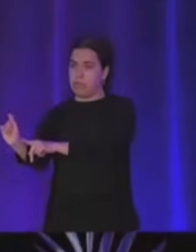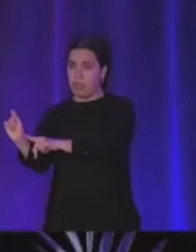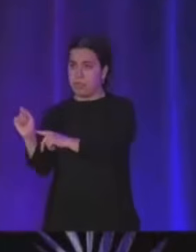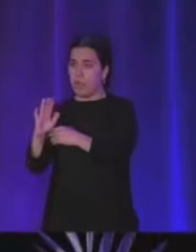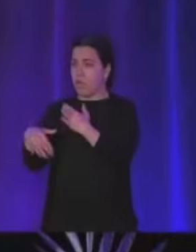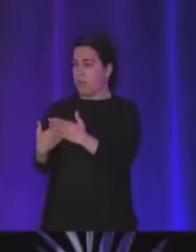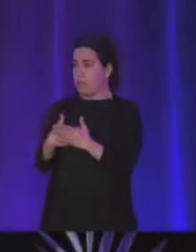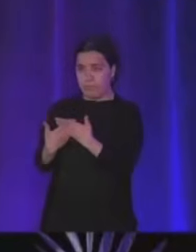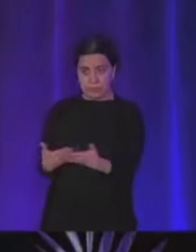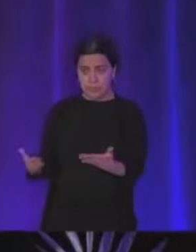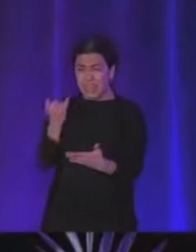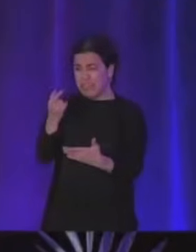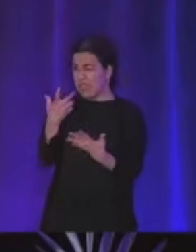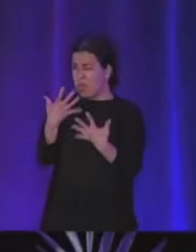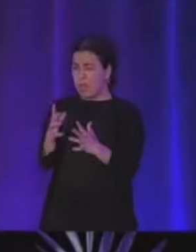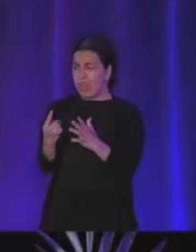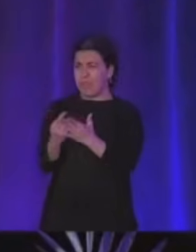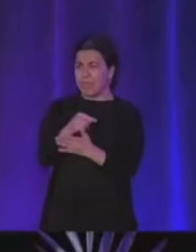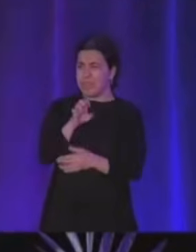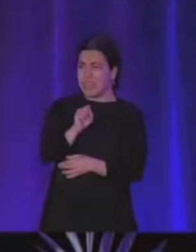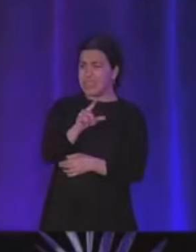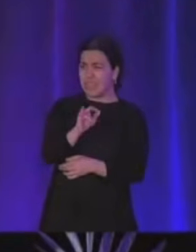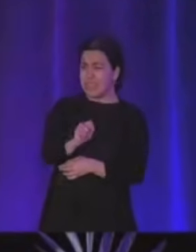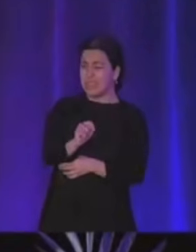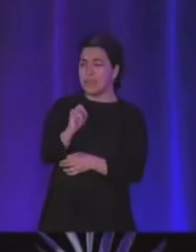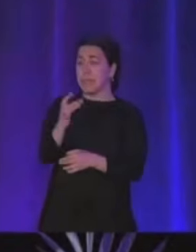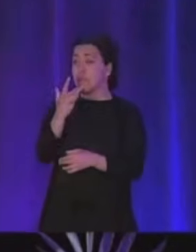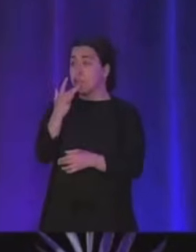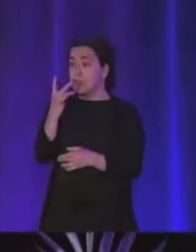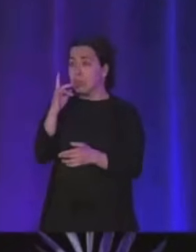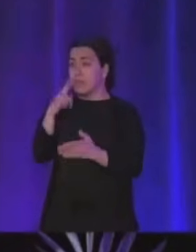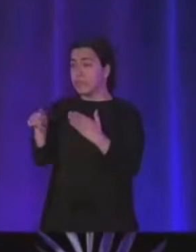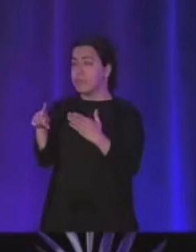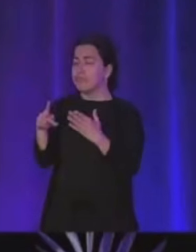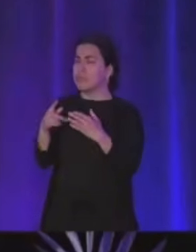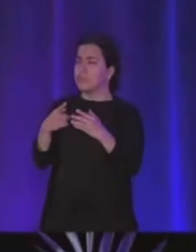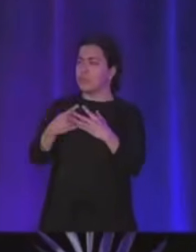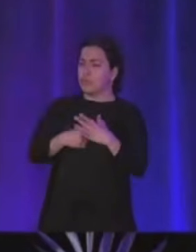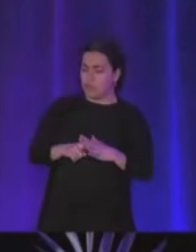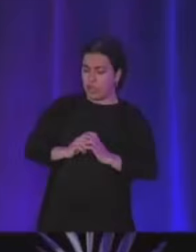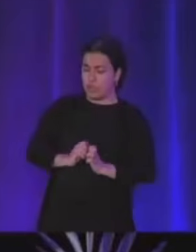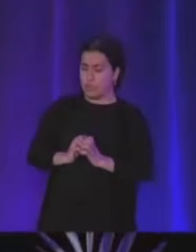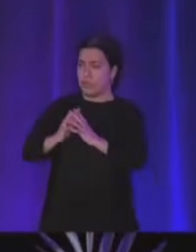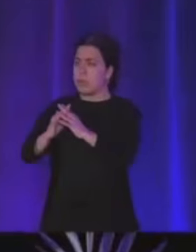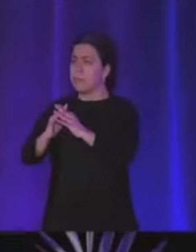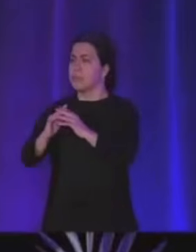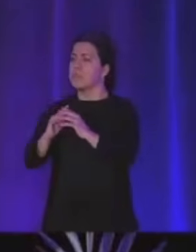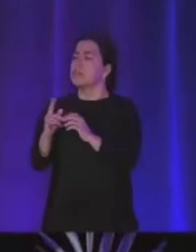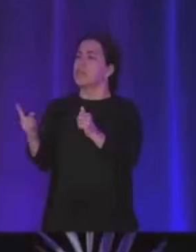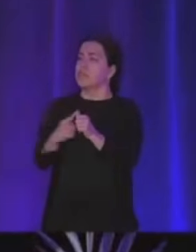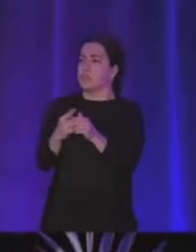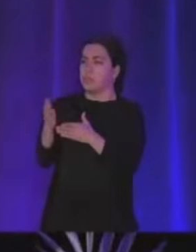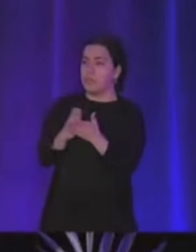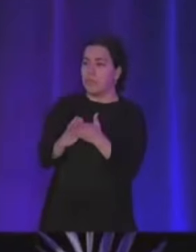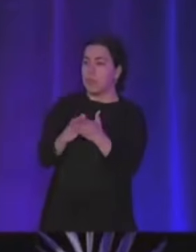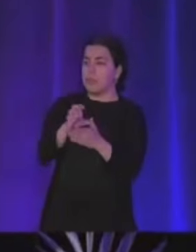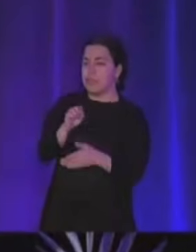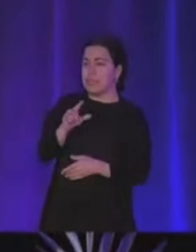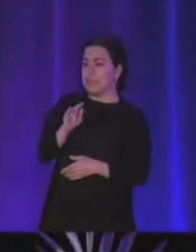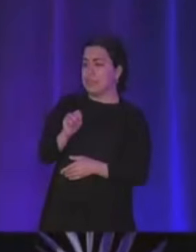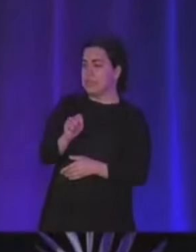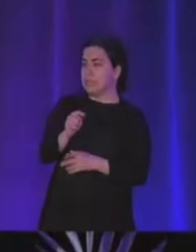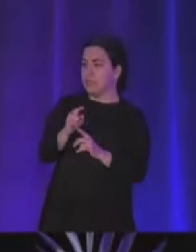Now, if you don't want to go through the ESLint init, or if you just want to see how these things work from scratch, the first important part of an ESLint config I recommend